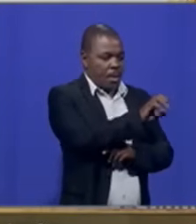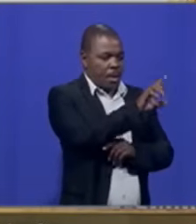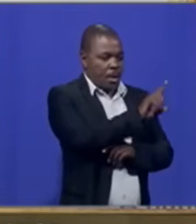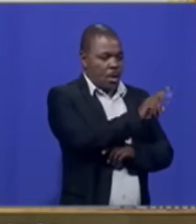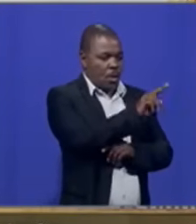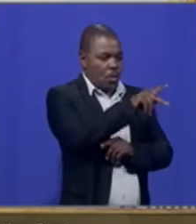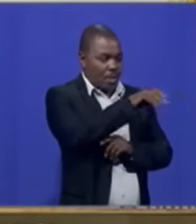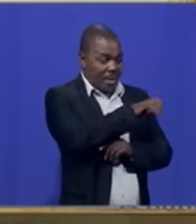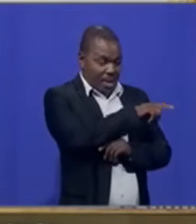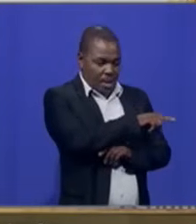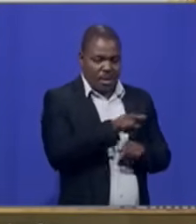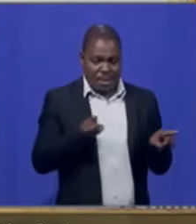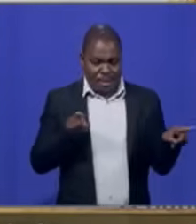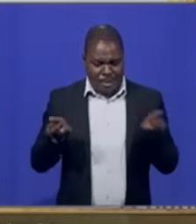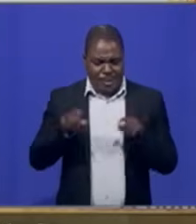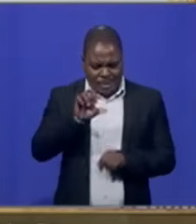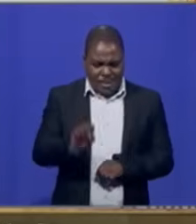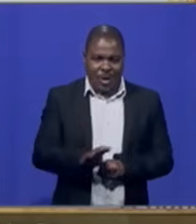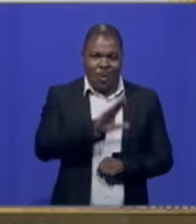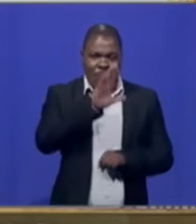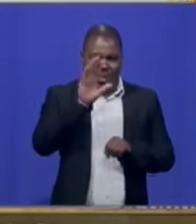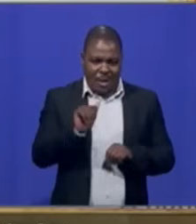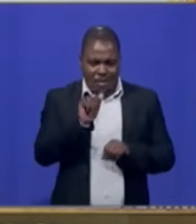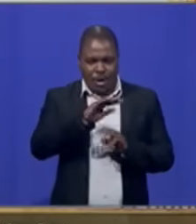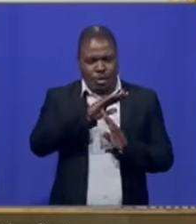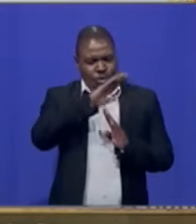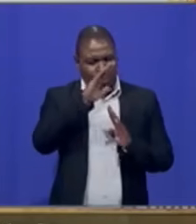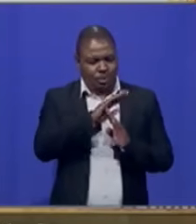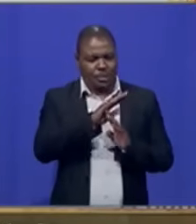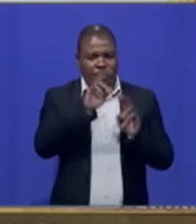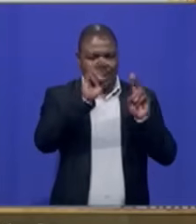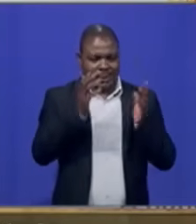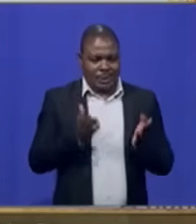backbone of South Africa's electricity supply.